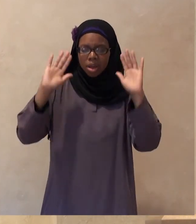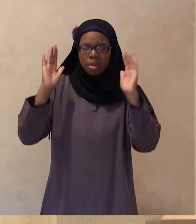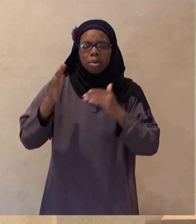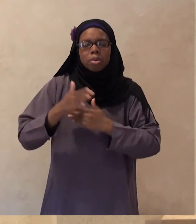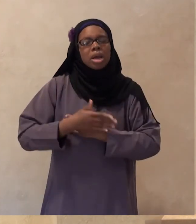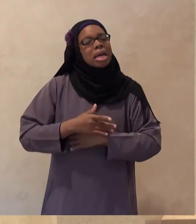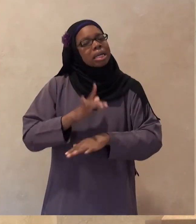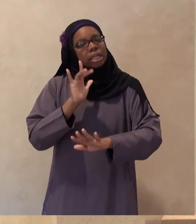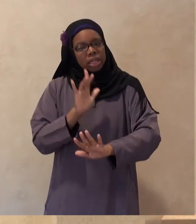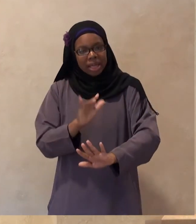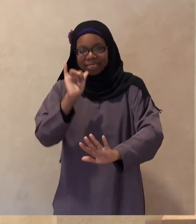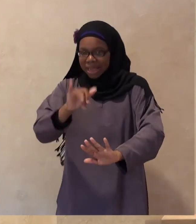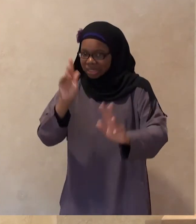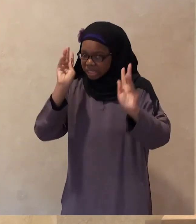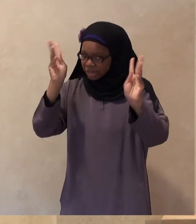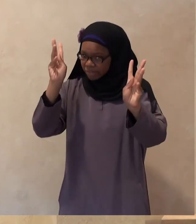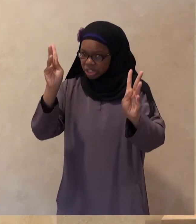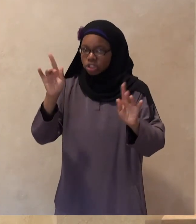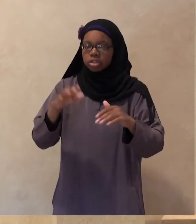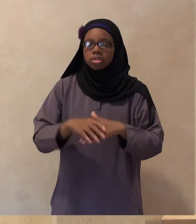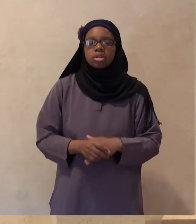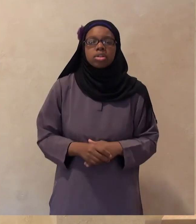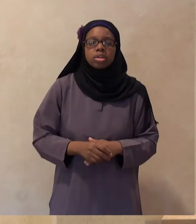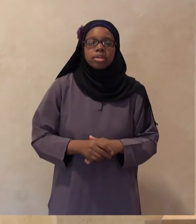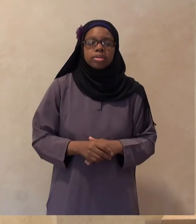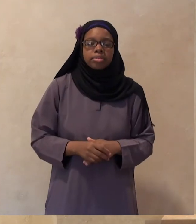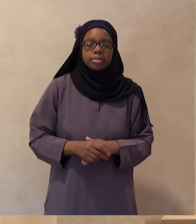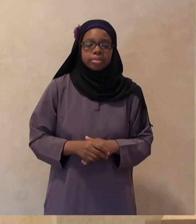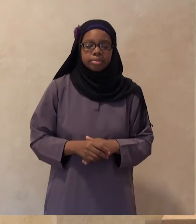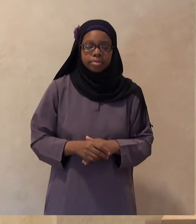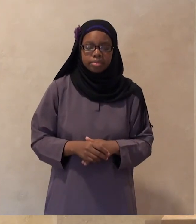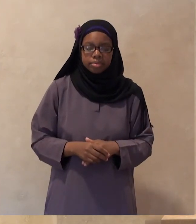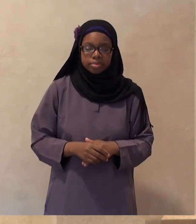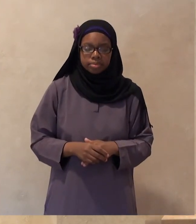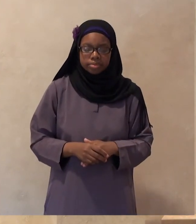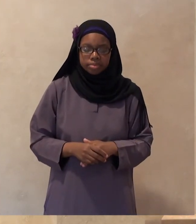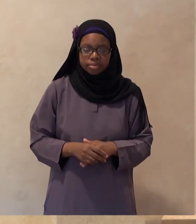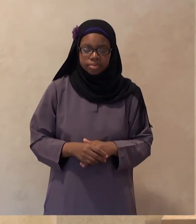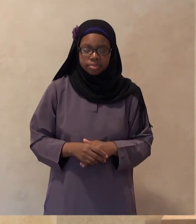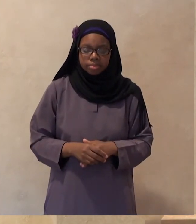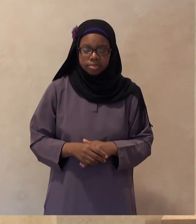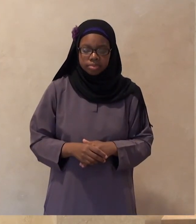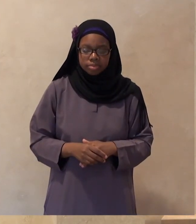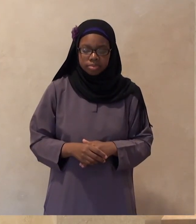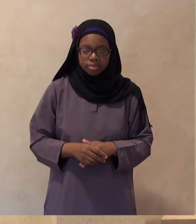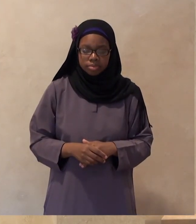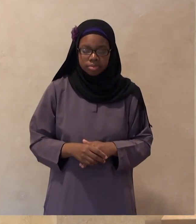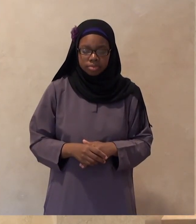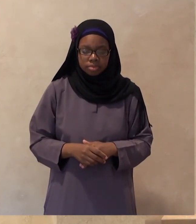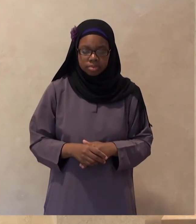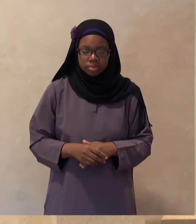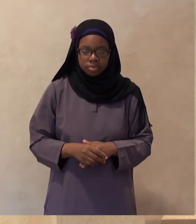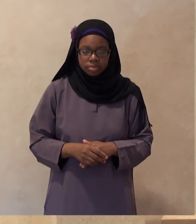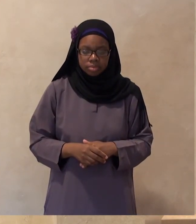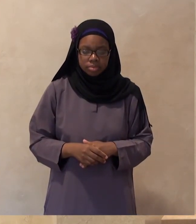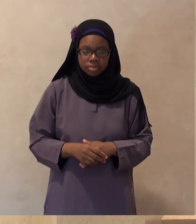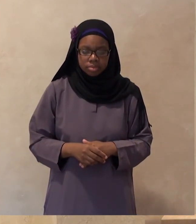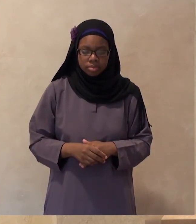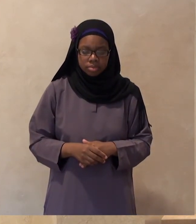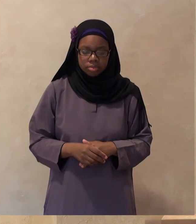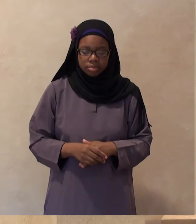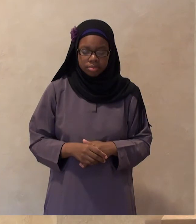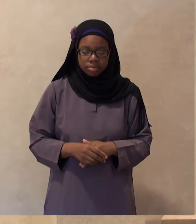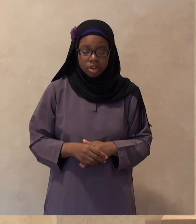is an innovation. And the reward of the ibadah on the 15th day of Shaban, night of Shaban, is the same as